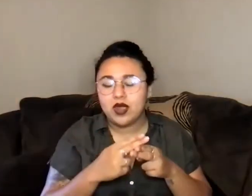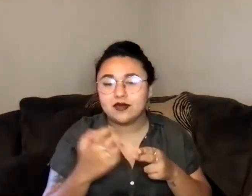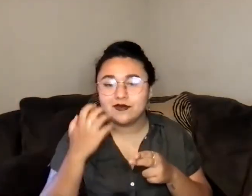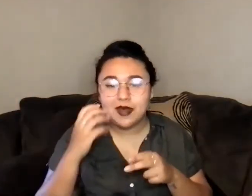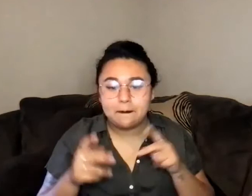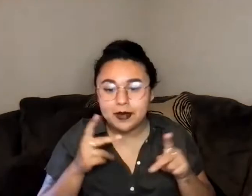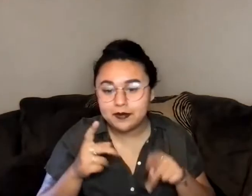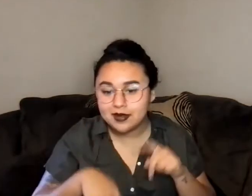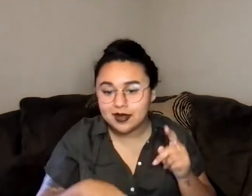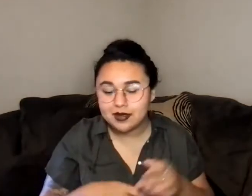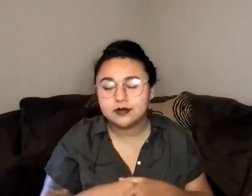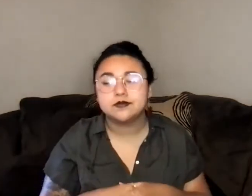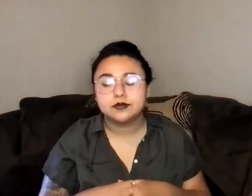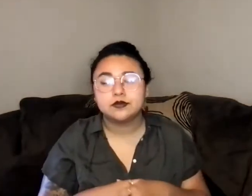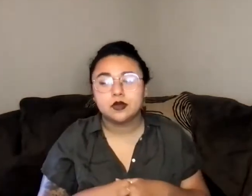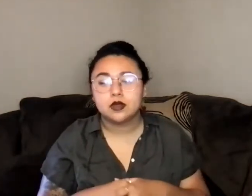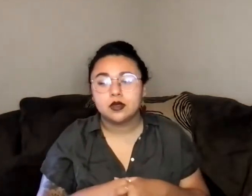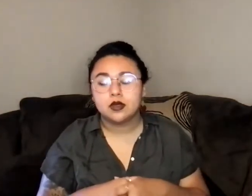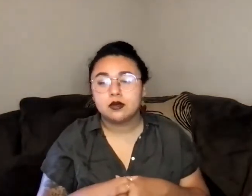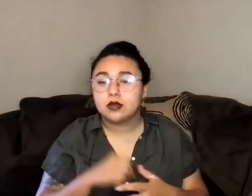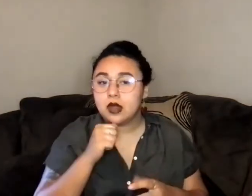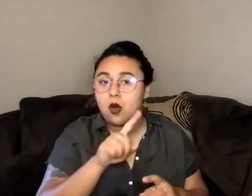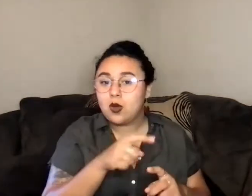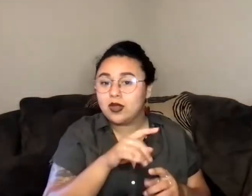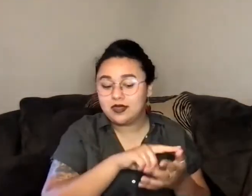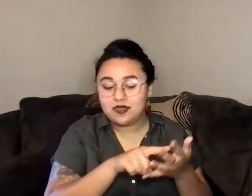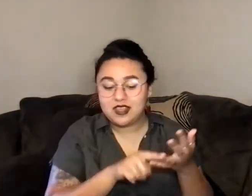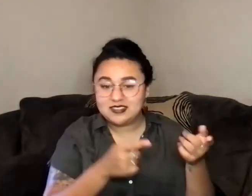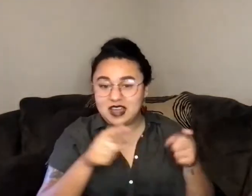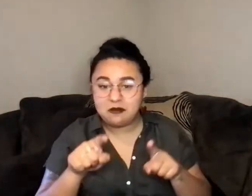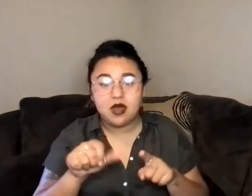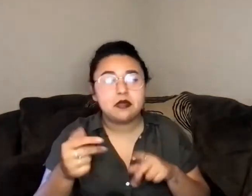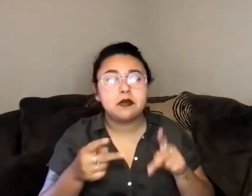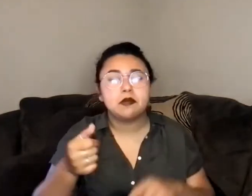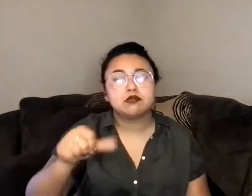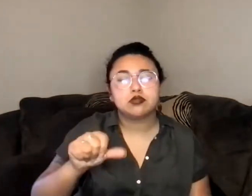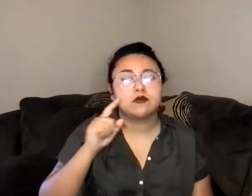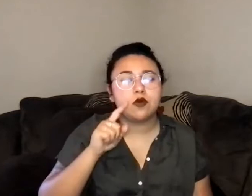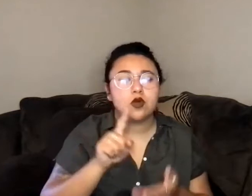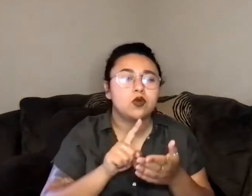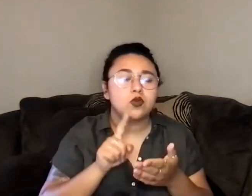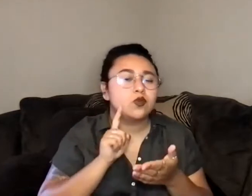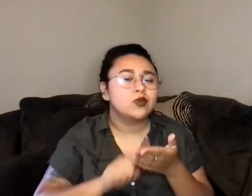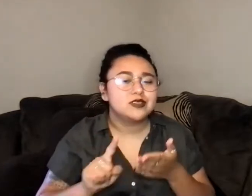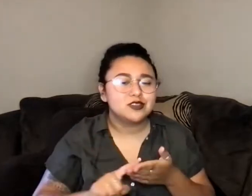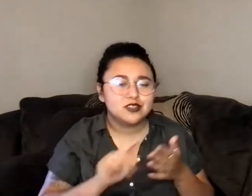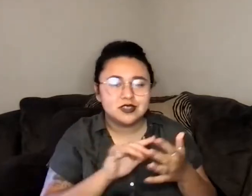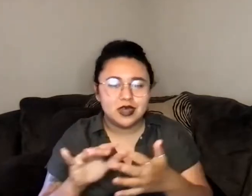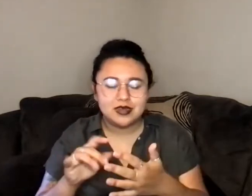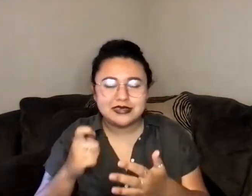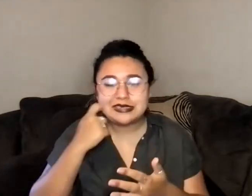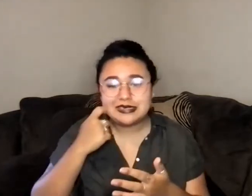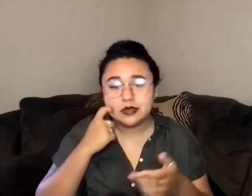and then in addition to that, people being turned down for research studies. Just